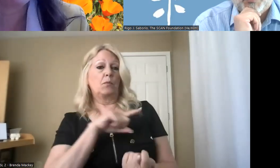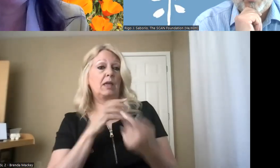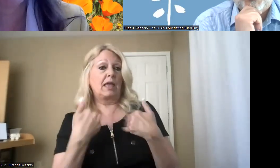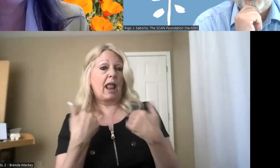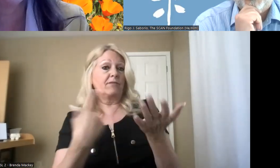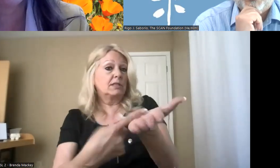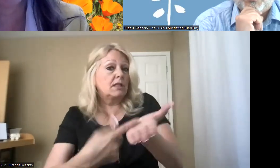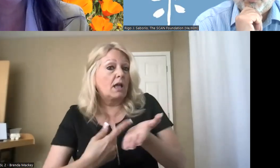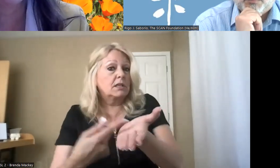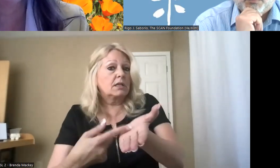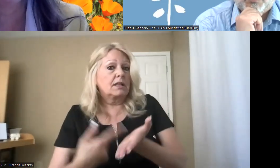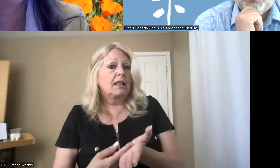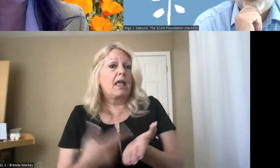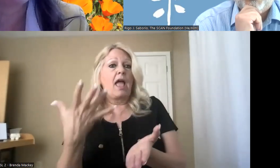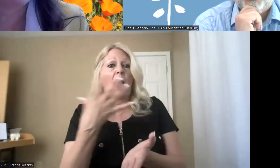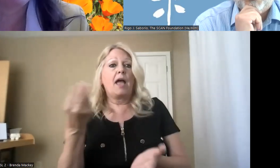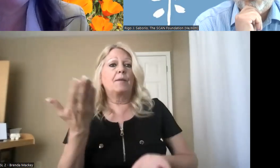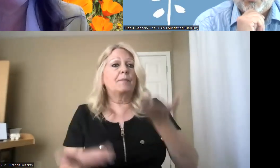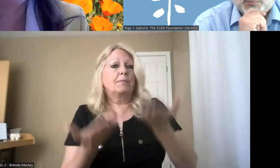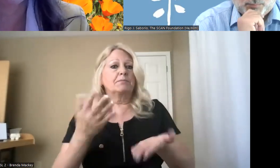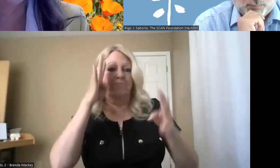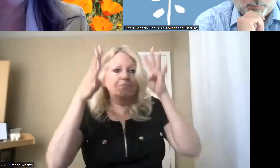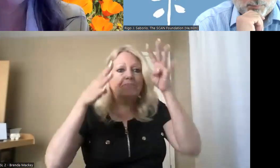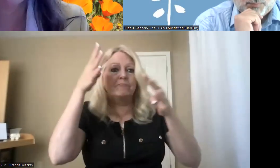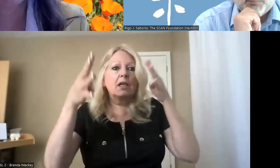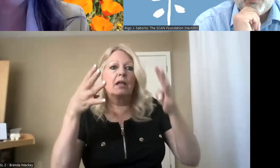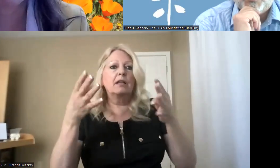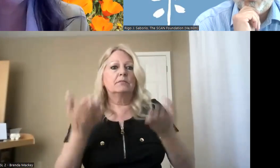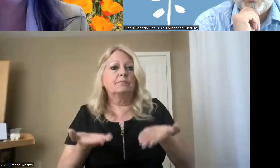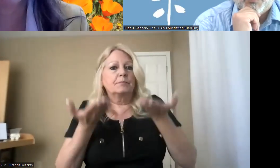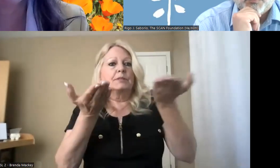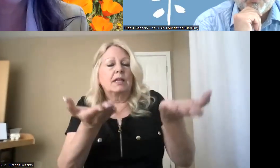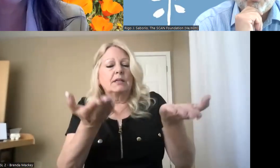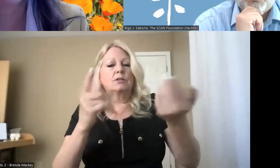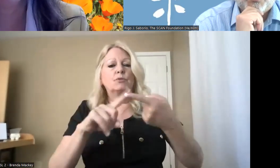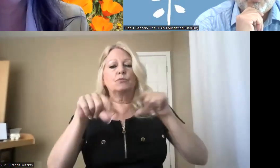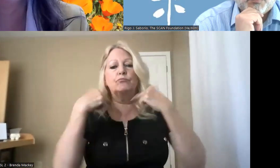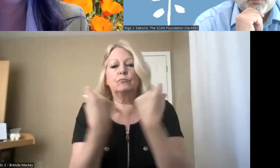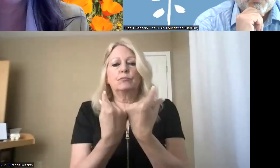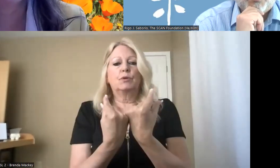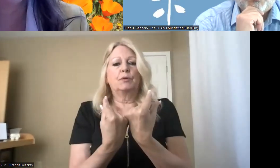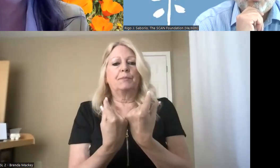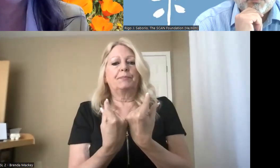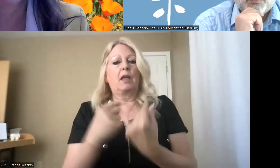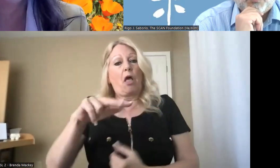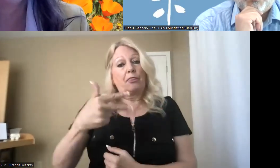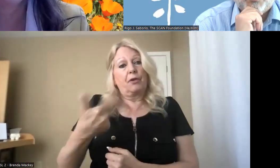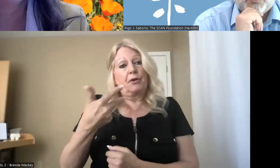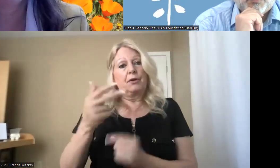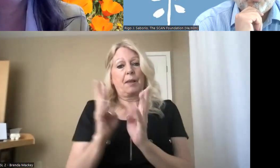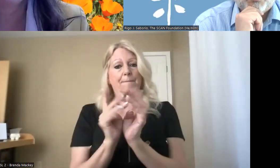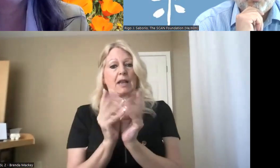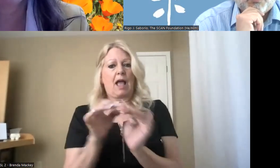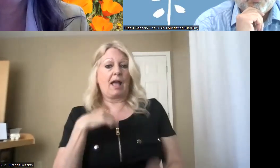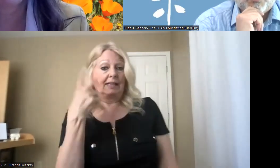frame something that we can then present to this group at our third meeting as we unfold. And so I see it